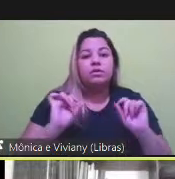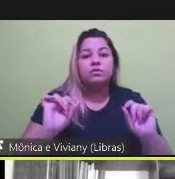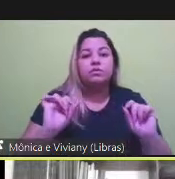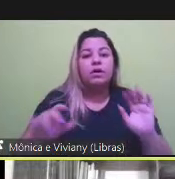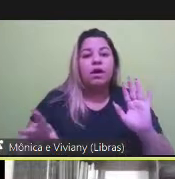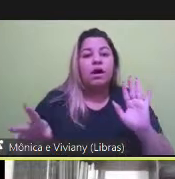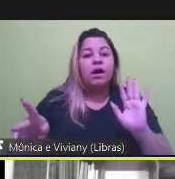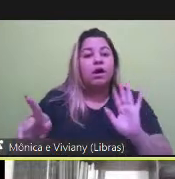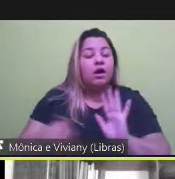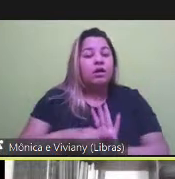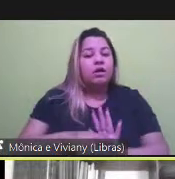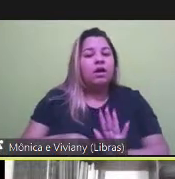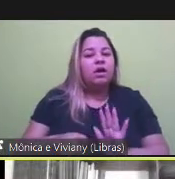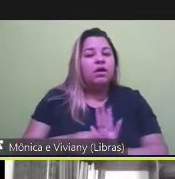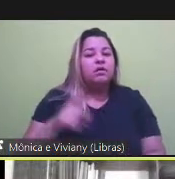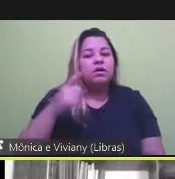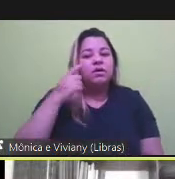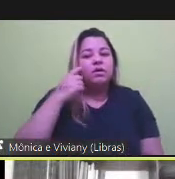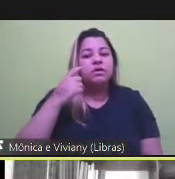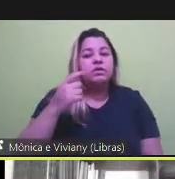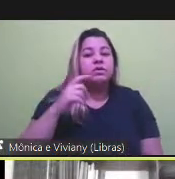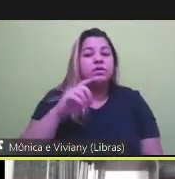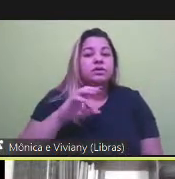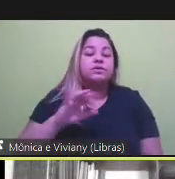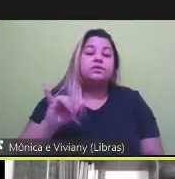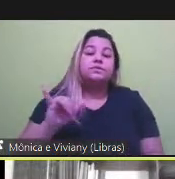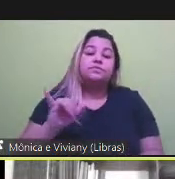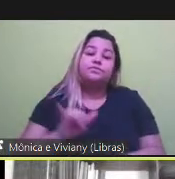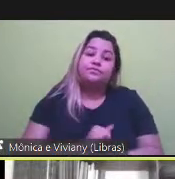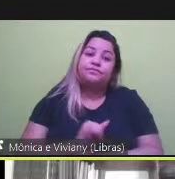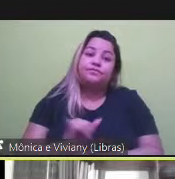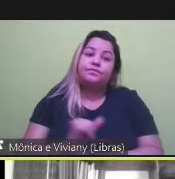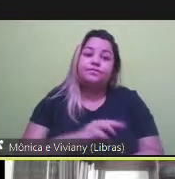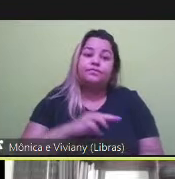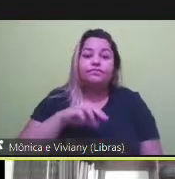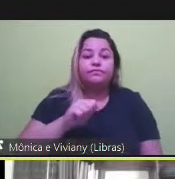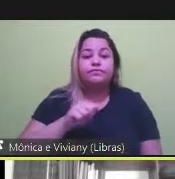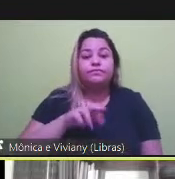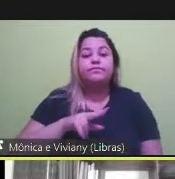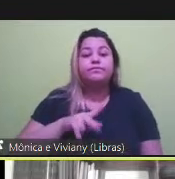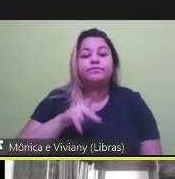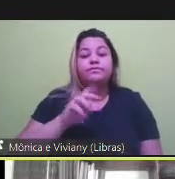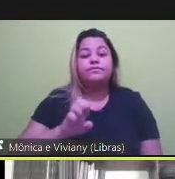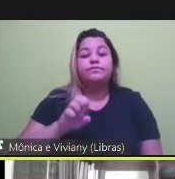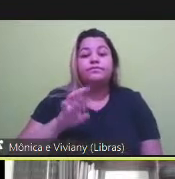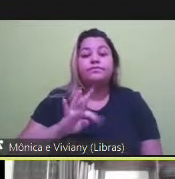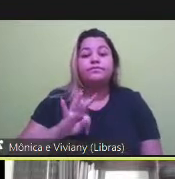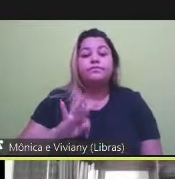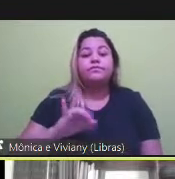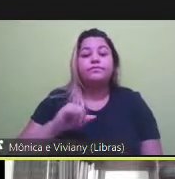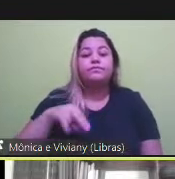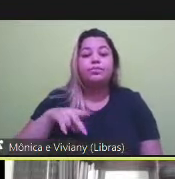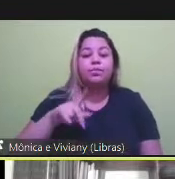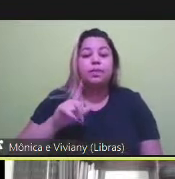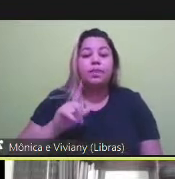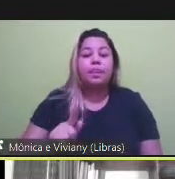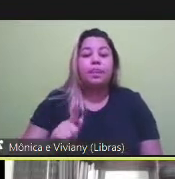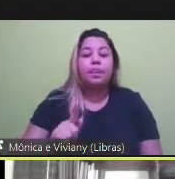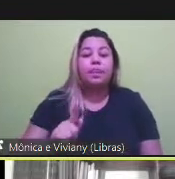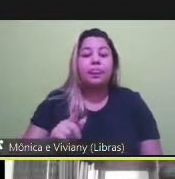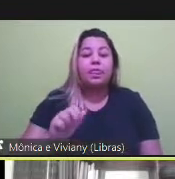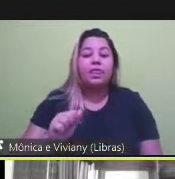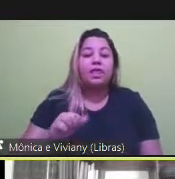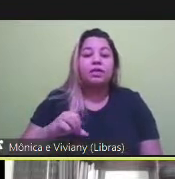lifestyle in terms of primary healthcare. When we talk about the strategic mark, and the currently aspects,